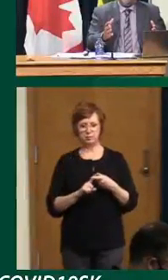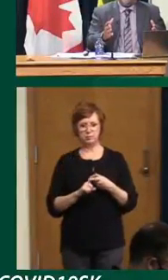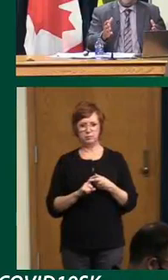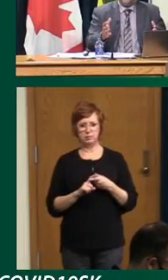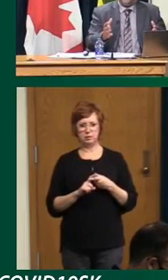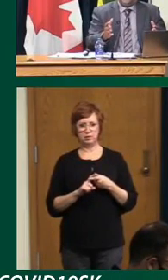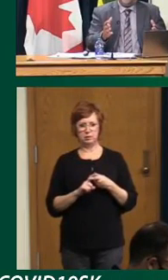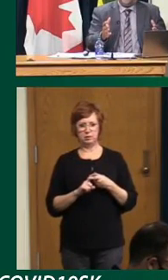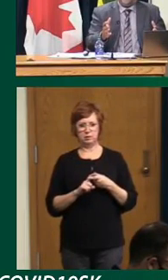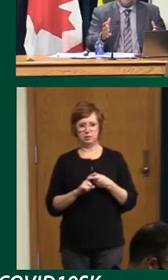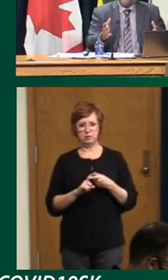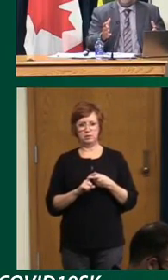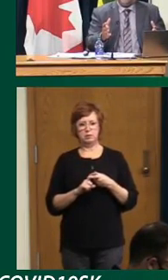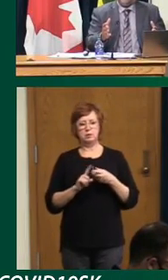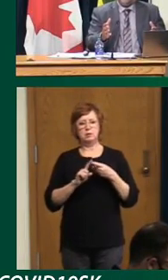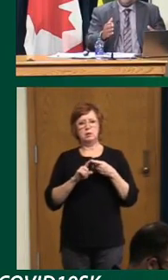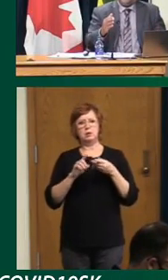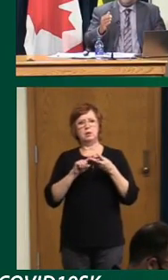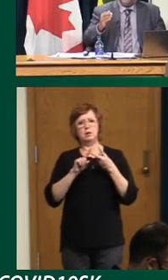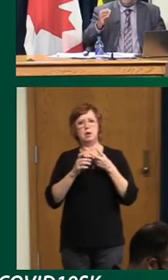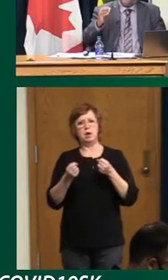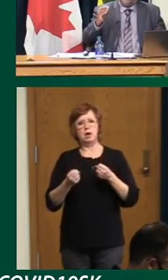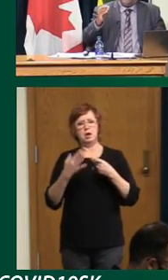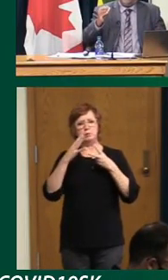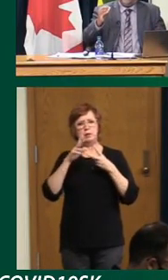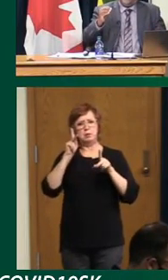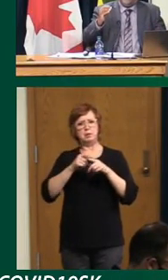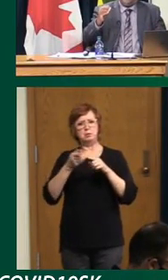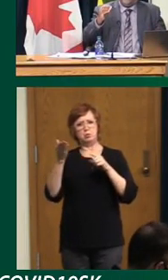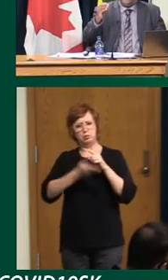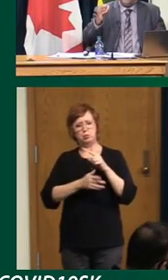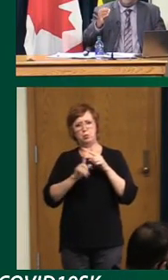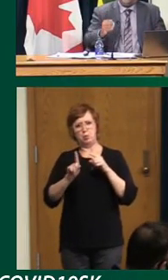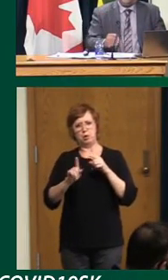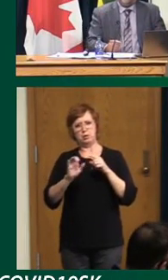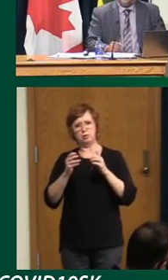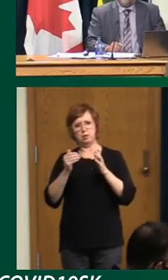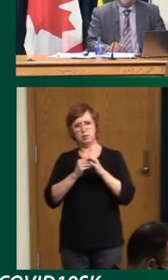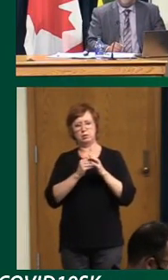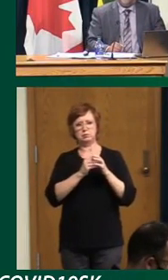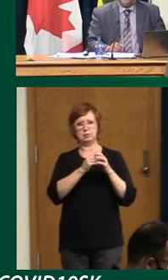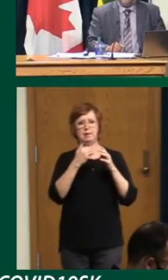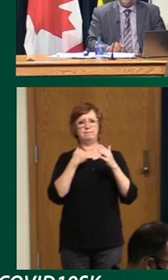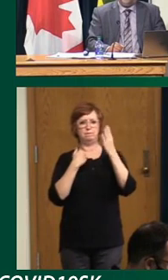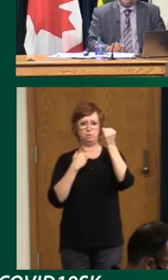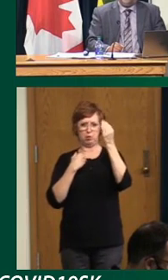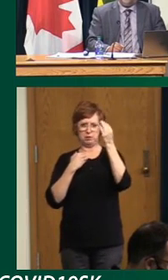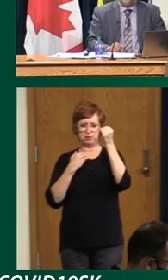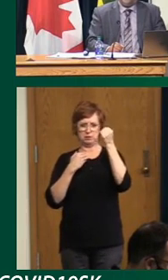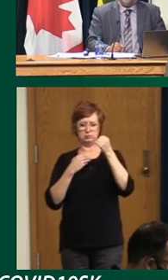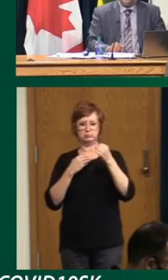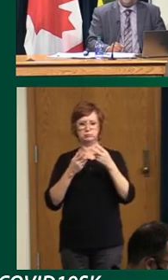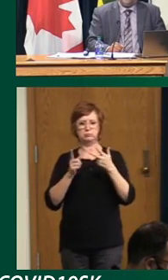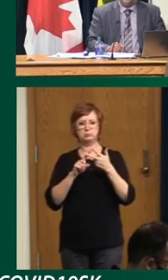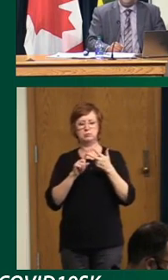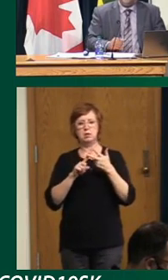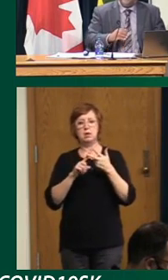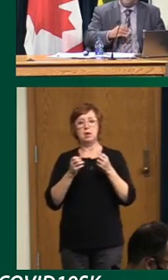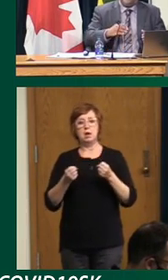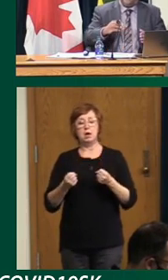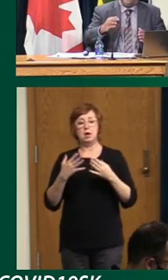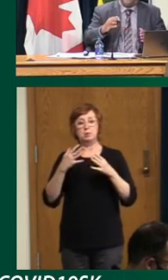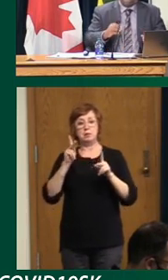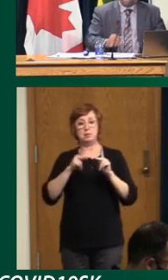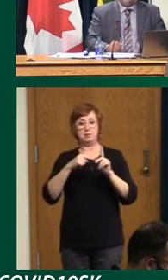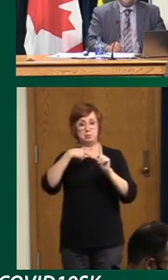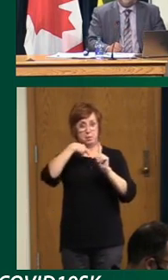cases per 100,000 is around 14 now. So creeping up below that 10 per 100,000. Our test positive rate is around 6.3%. So